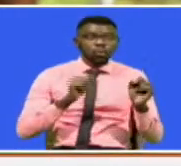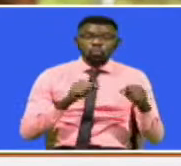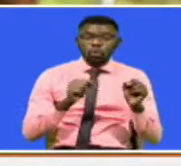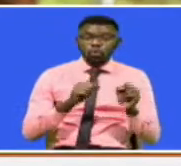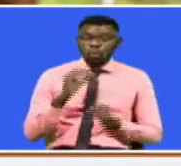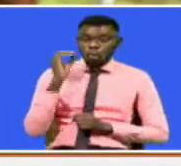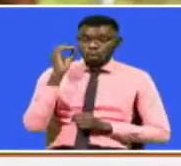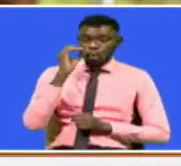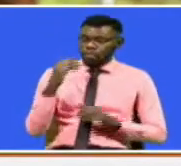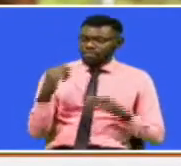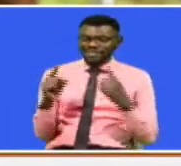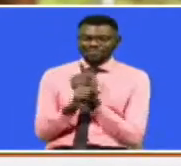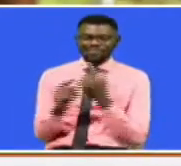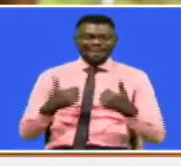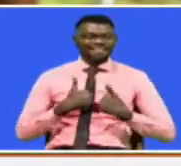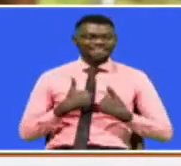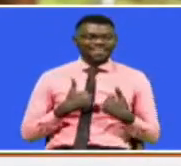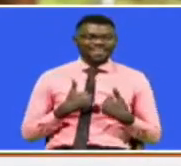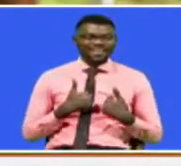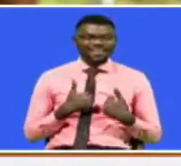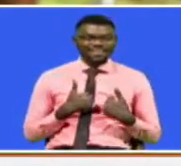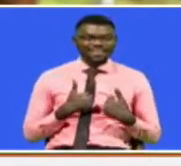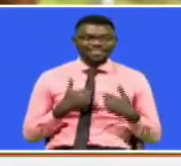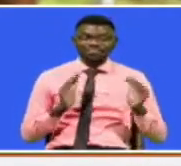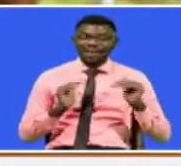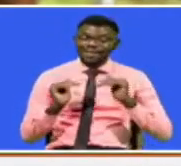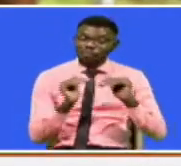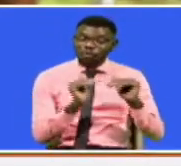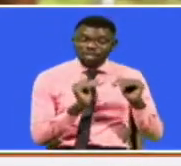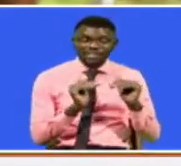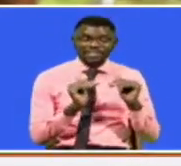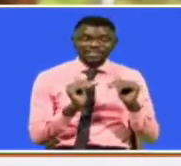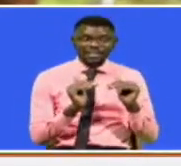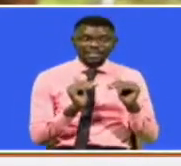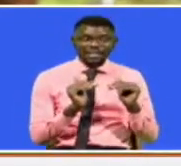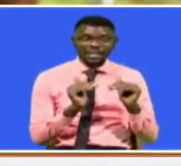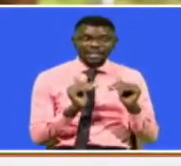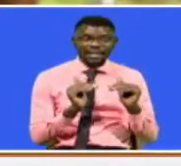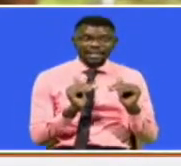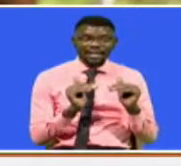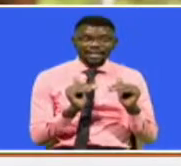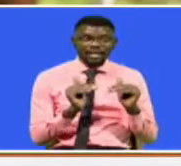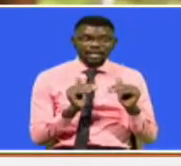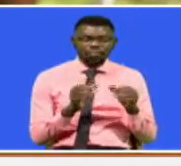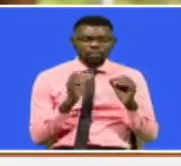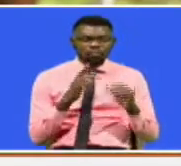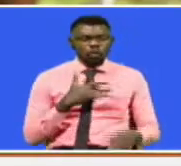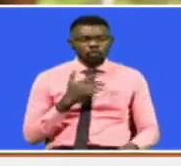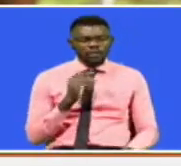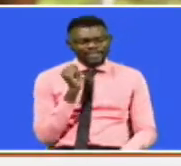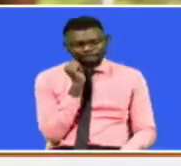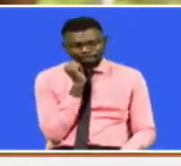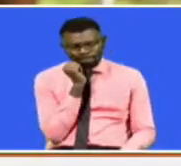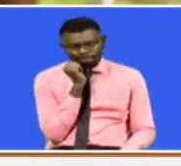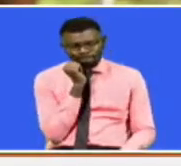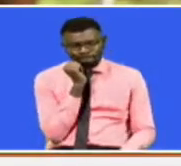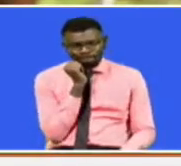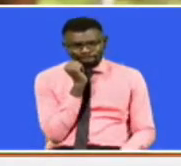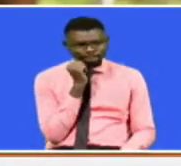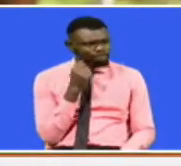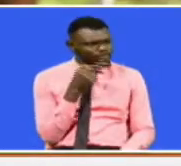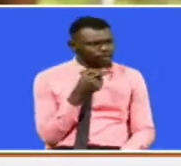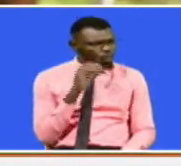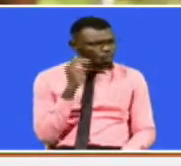view from you. That's what democracy is about. Now, you may feel sad that you don't have the same view as